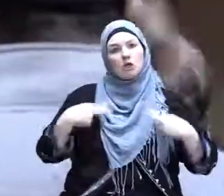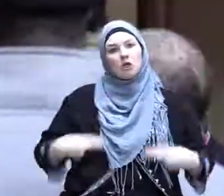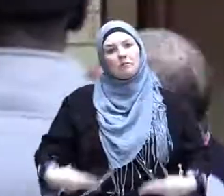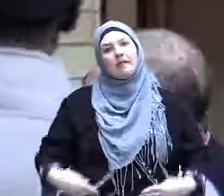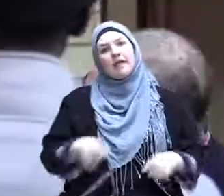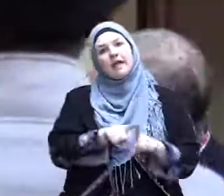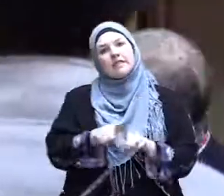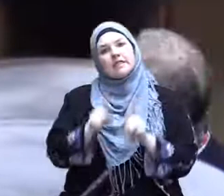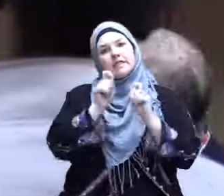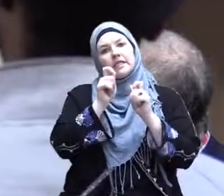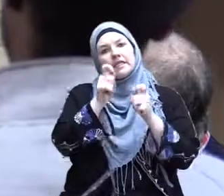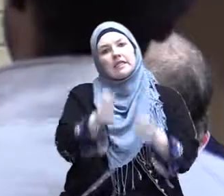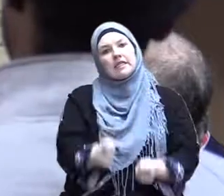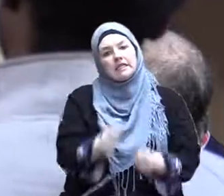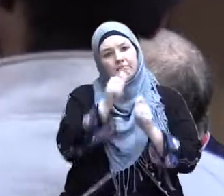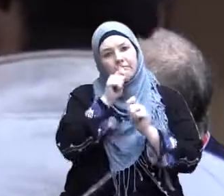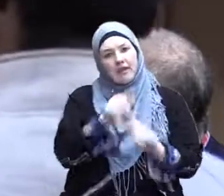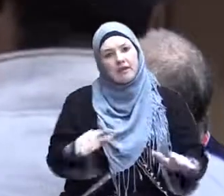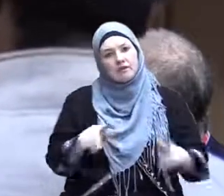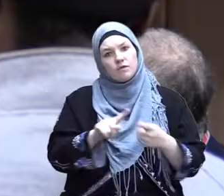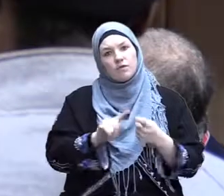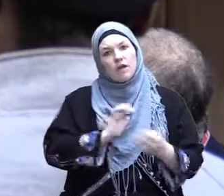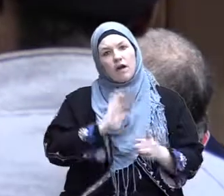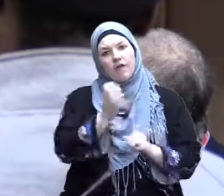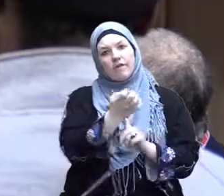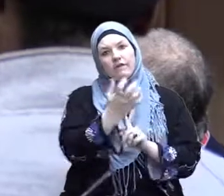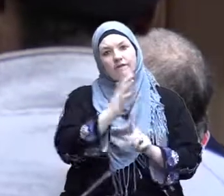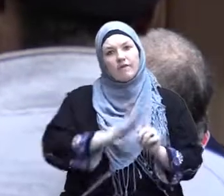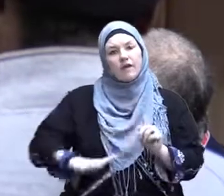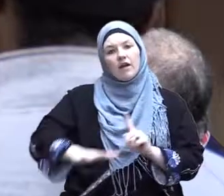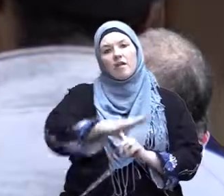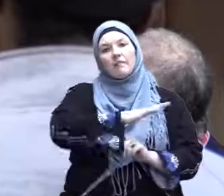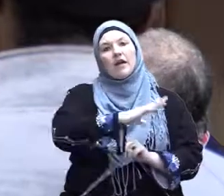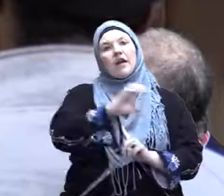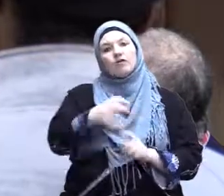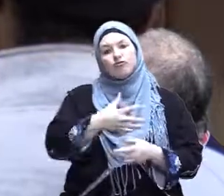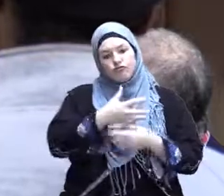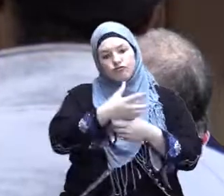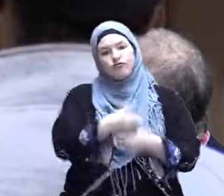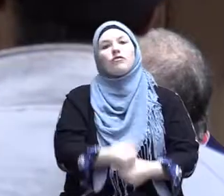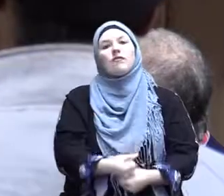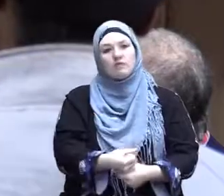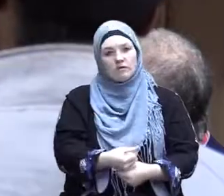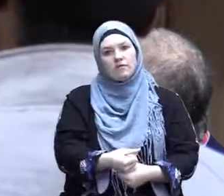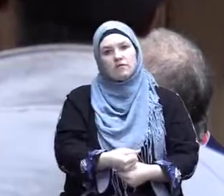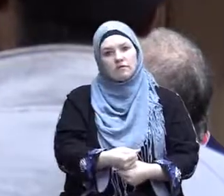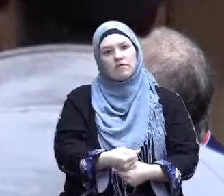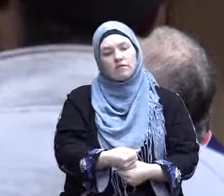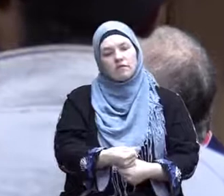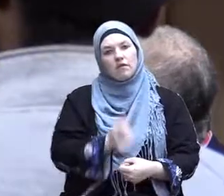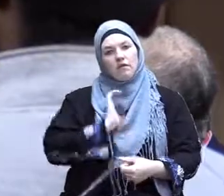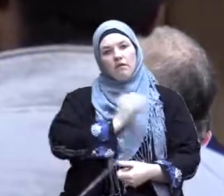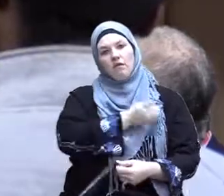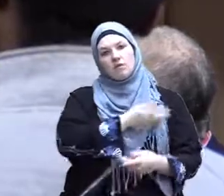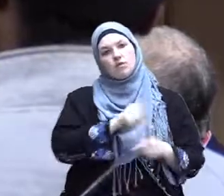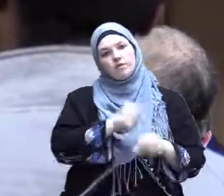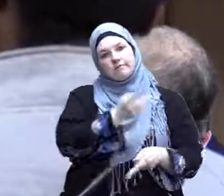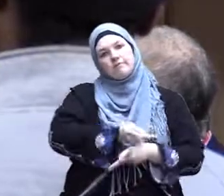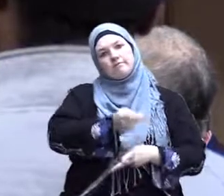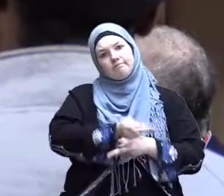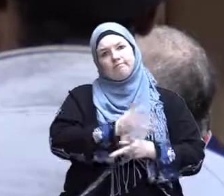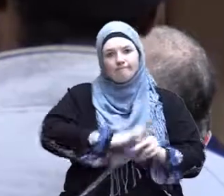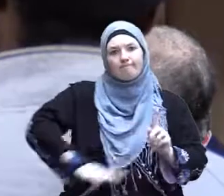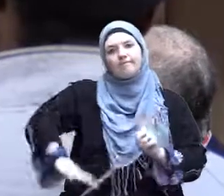a gift to our environment, as a trust into the hands of the environment, and as